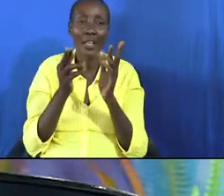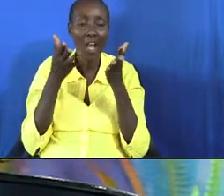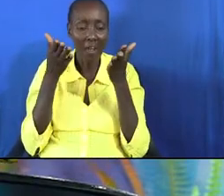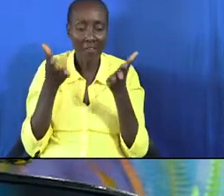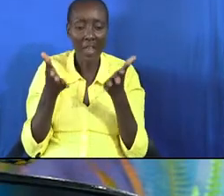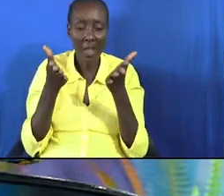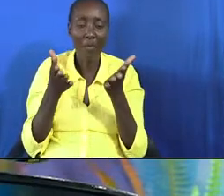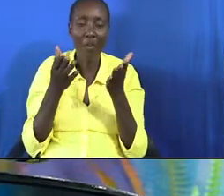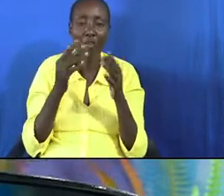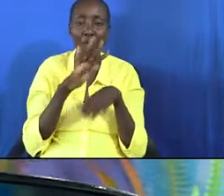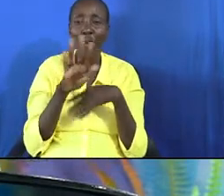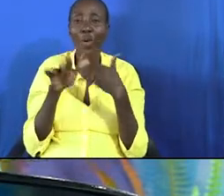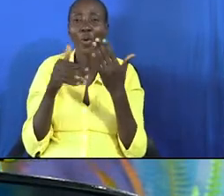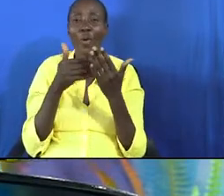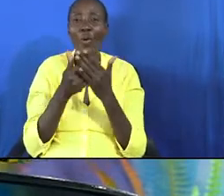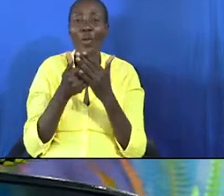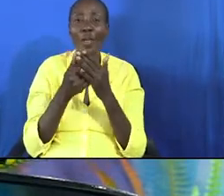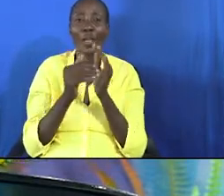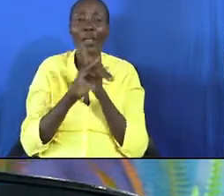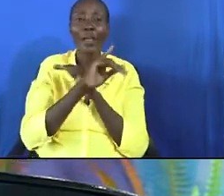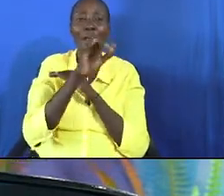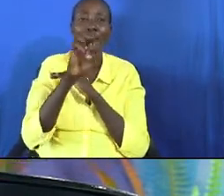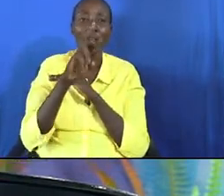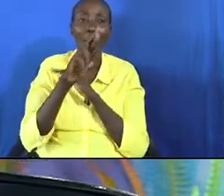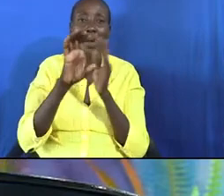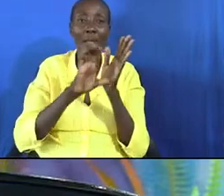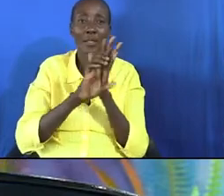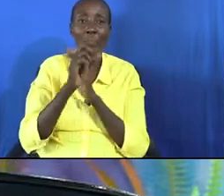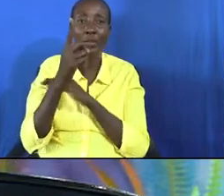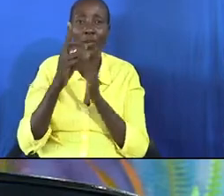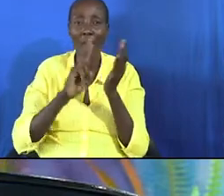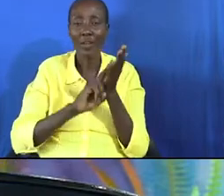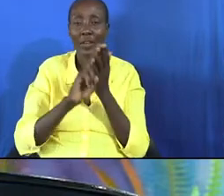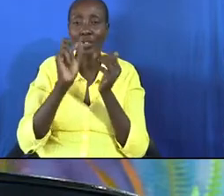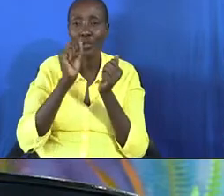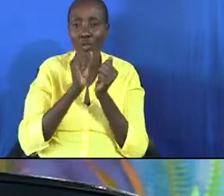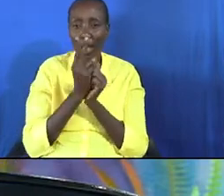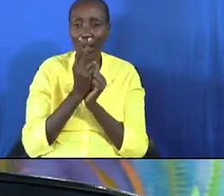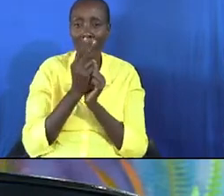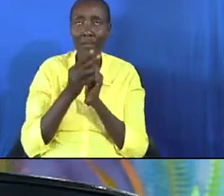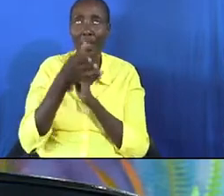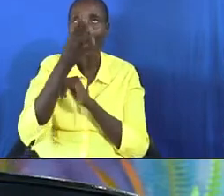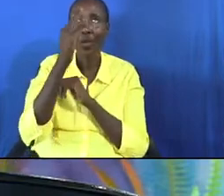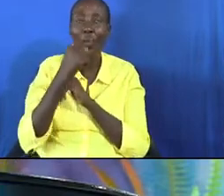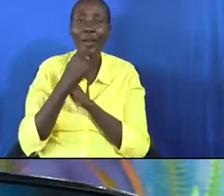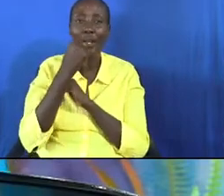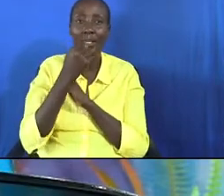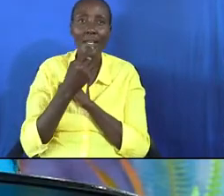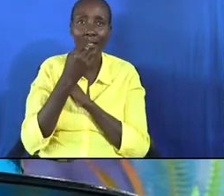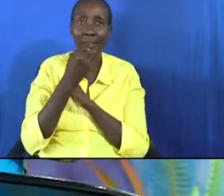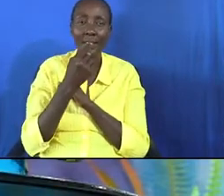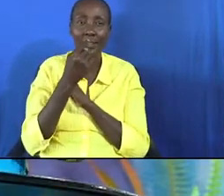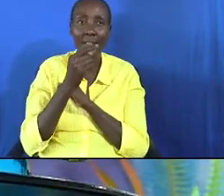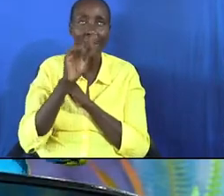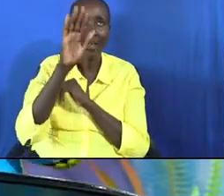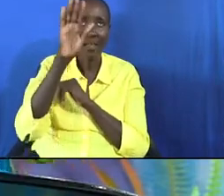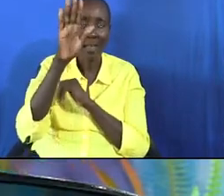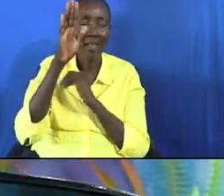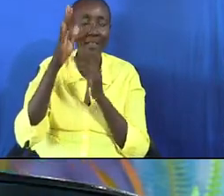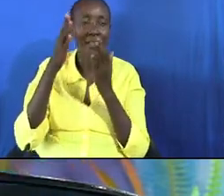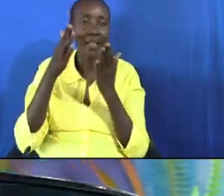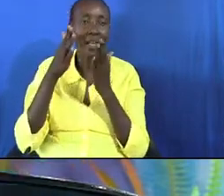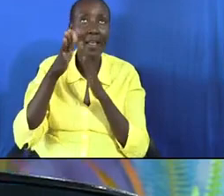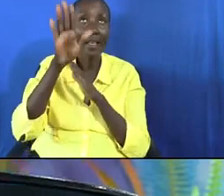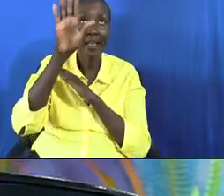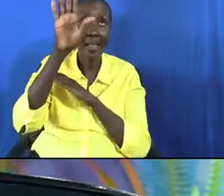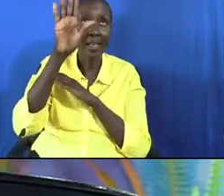everyone. In Jeremiah 1 verse 12, God says he is alert. He